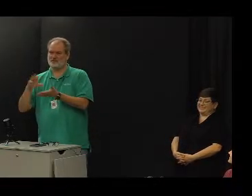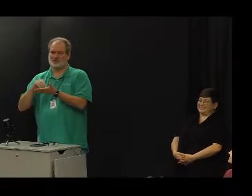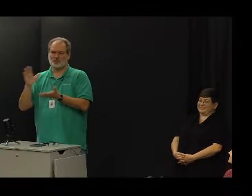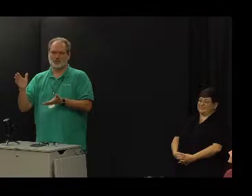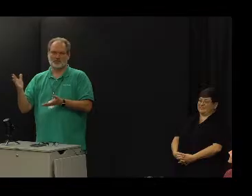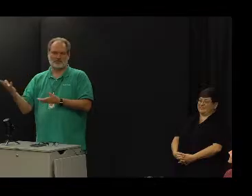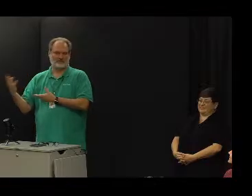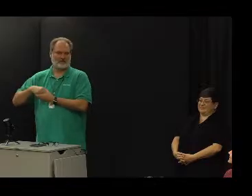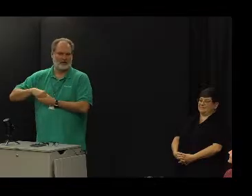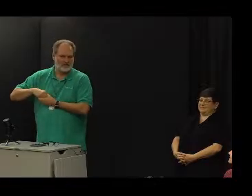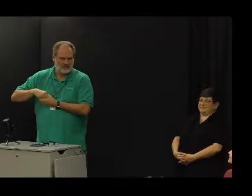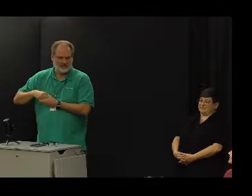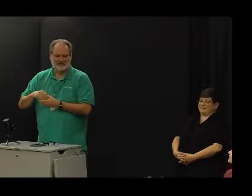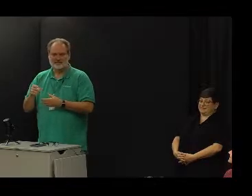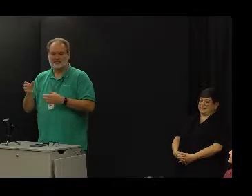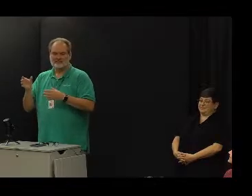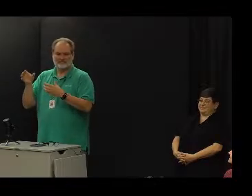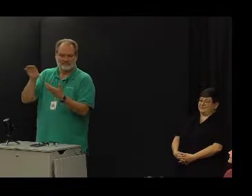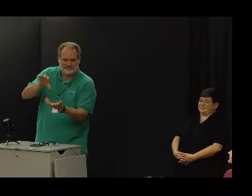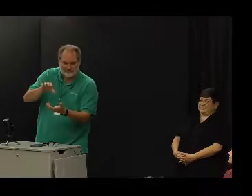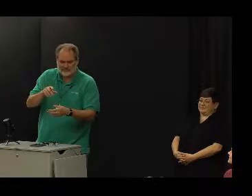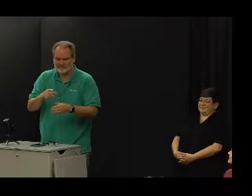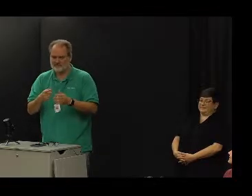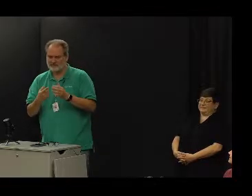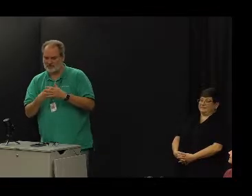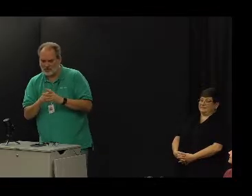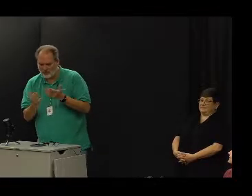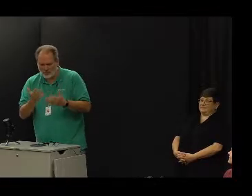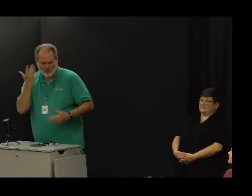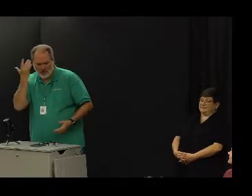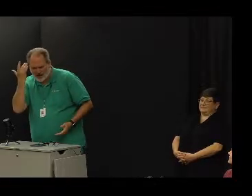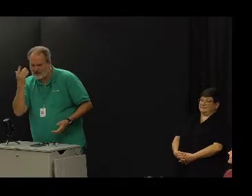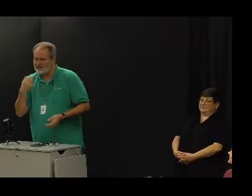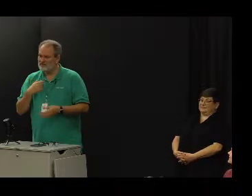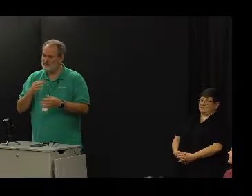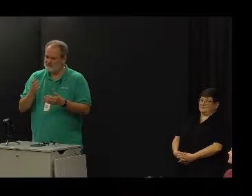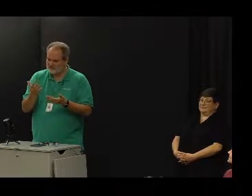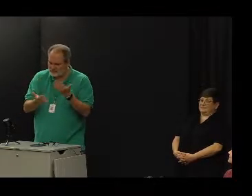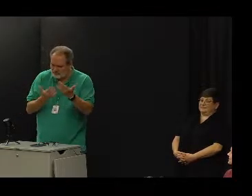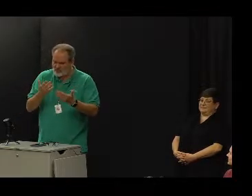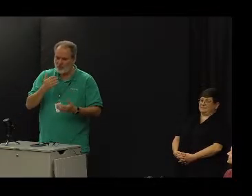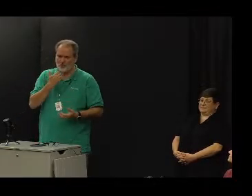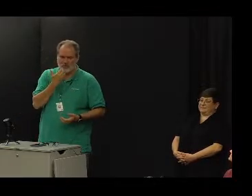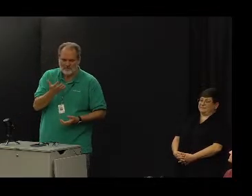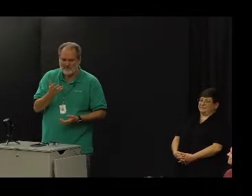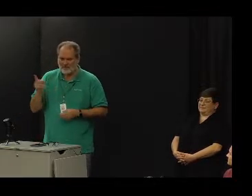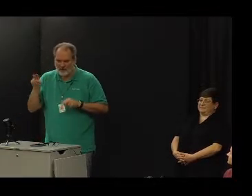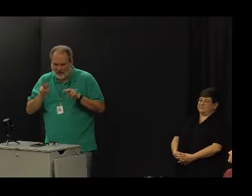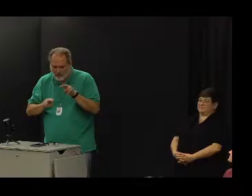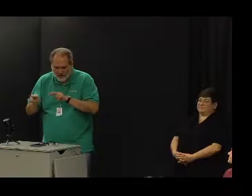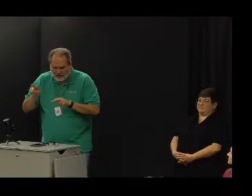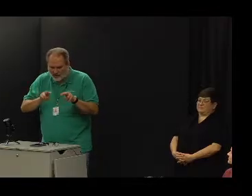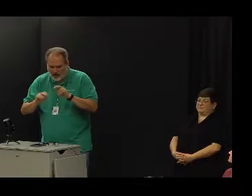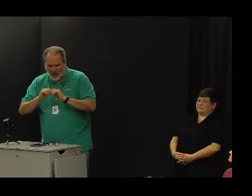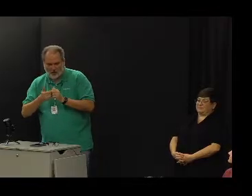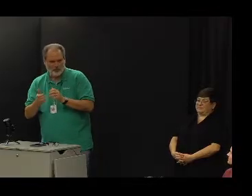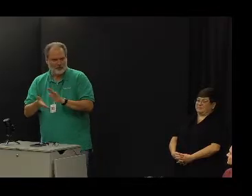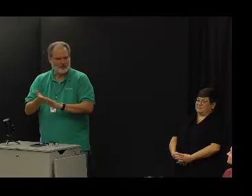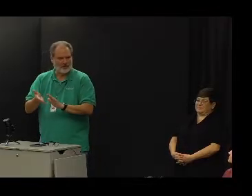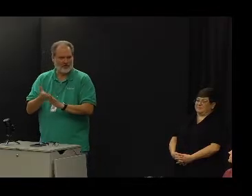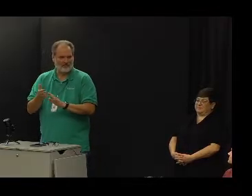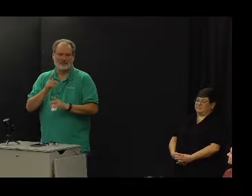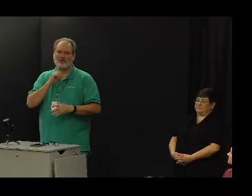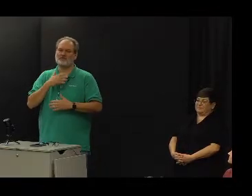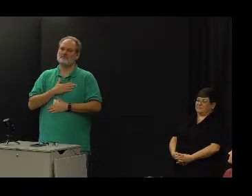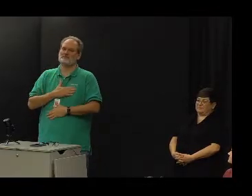I, we've got some experience with using a smoker before, so we were trying to figure out how to get that fired up and started, making sure we had